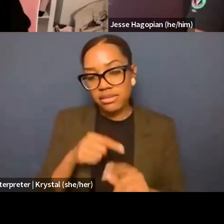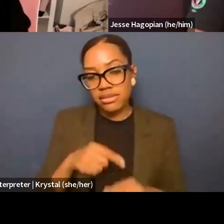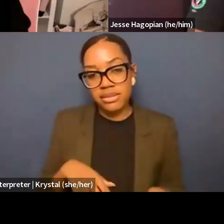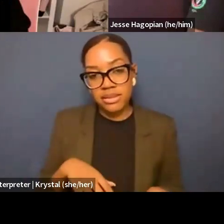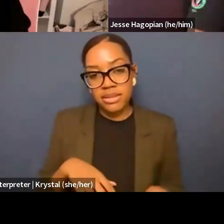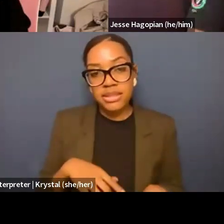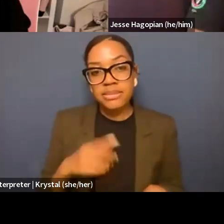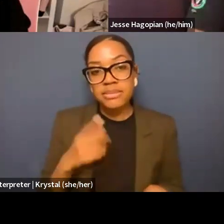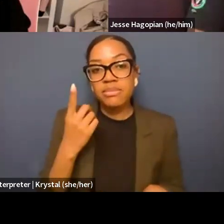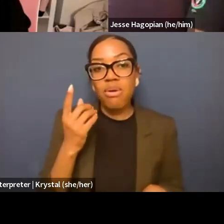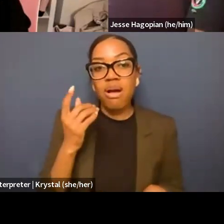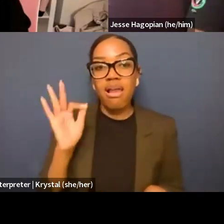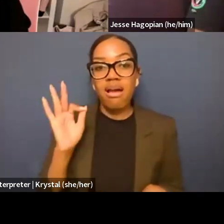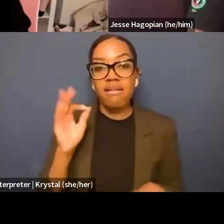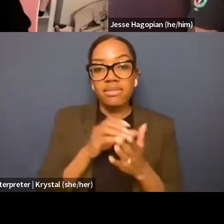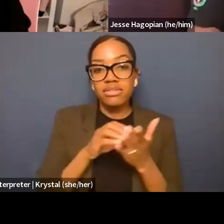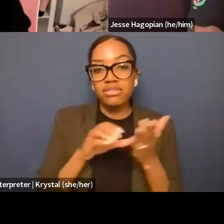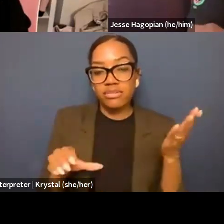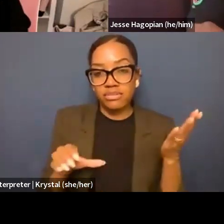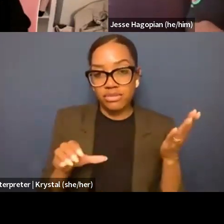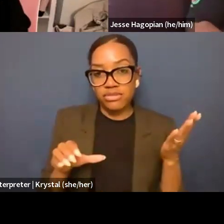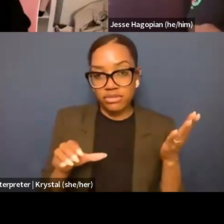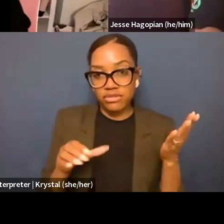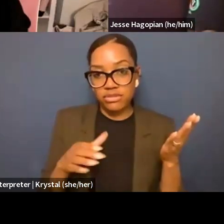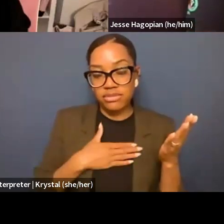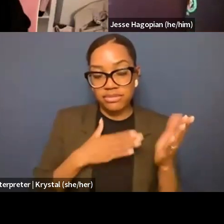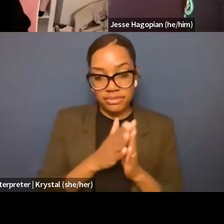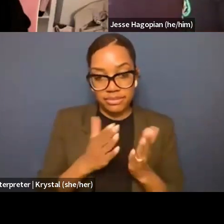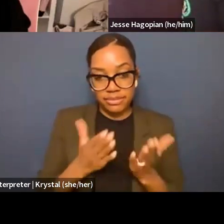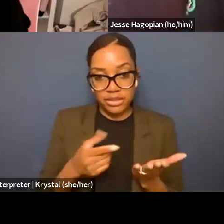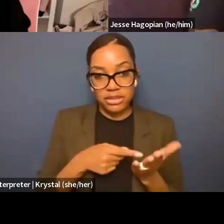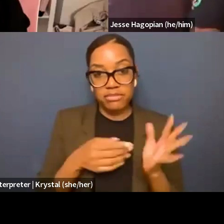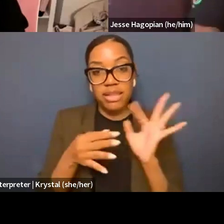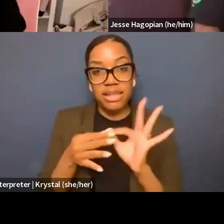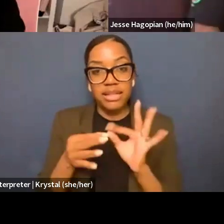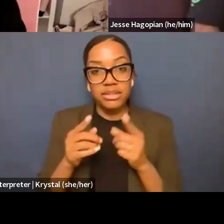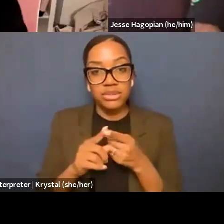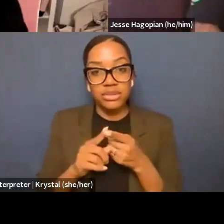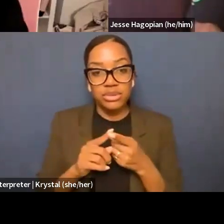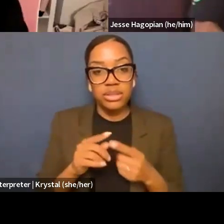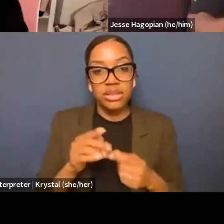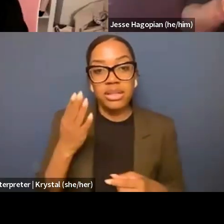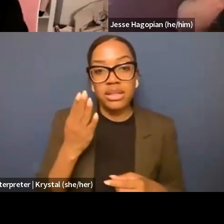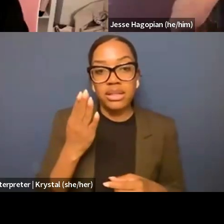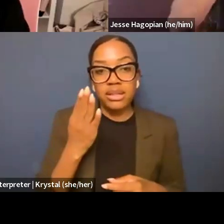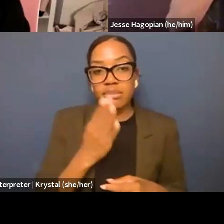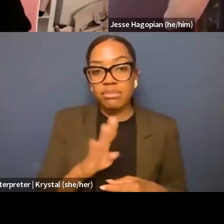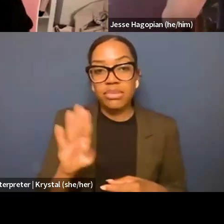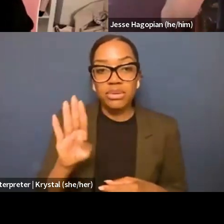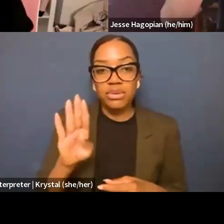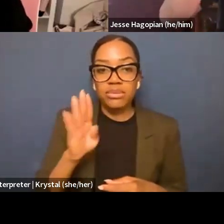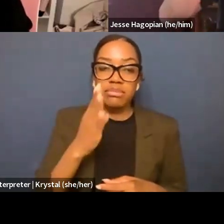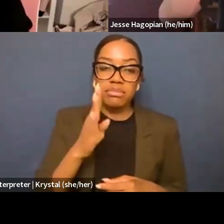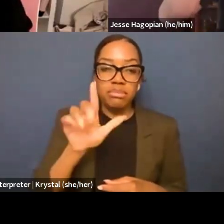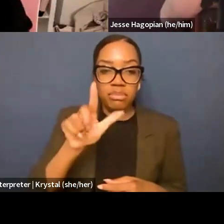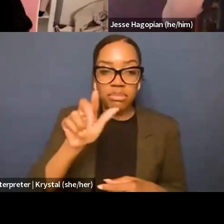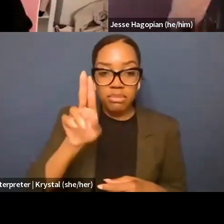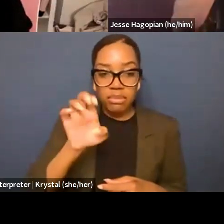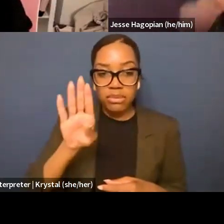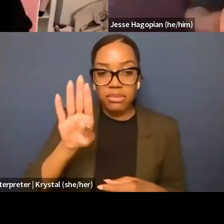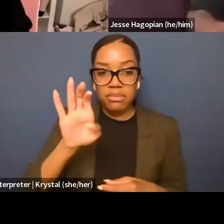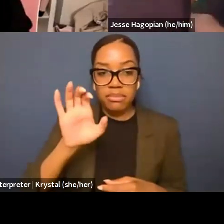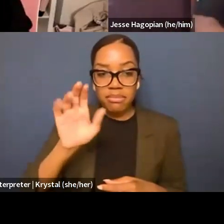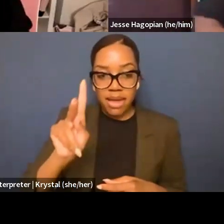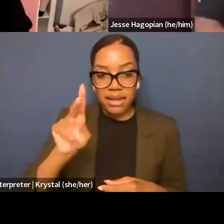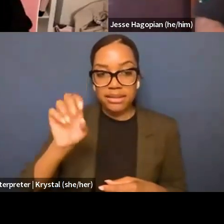the chapters of the book is on the blueback speller, which is Noah Webster's